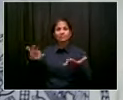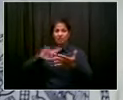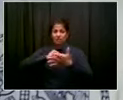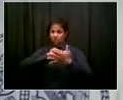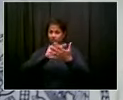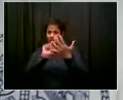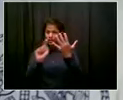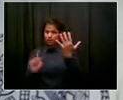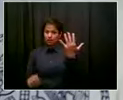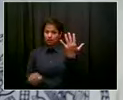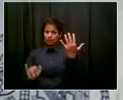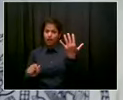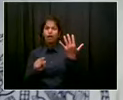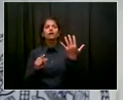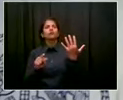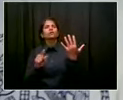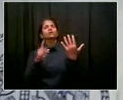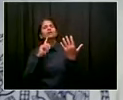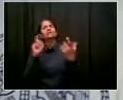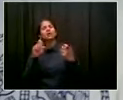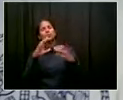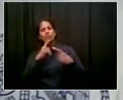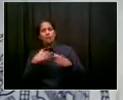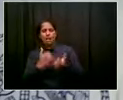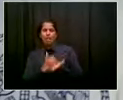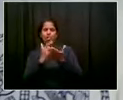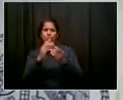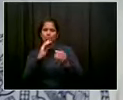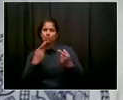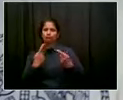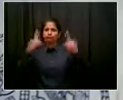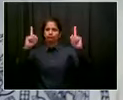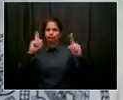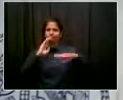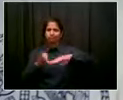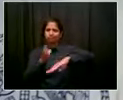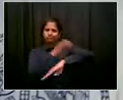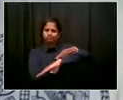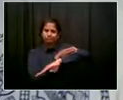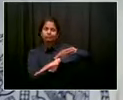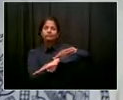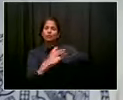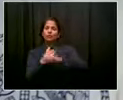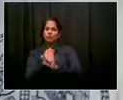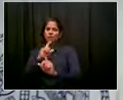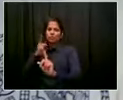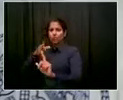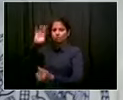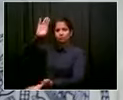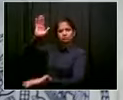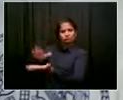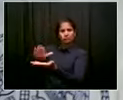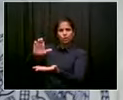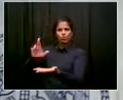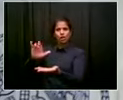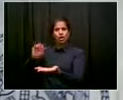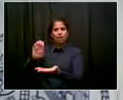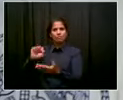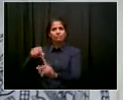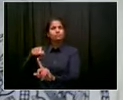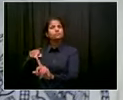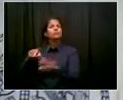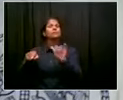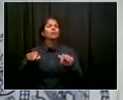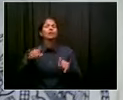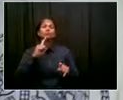uh this is to me a crucial moment for new york city we've been through hell we're coming back in so many ways a